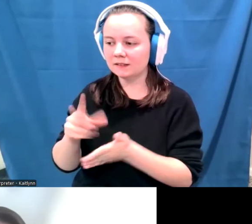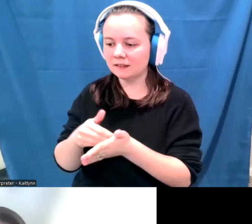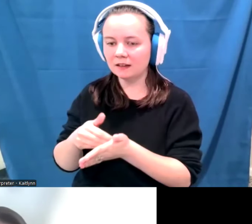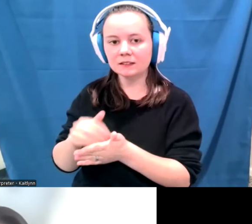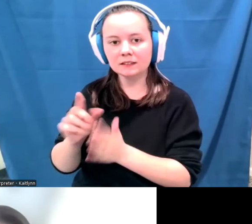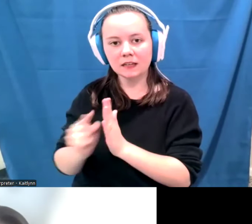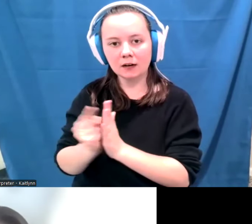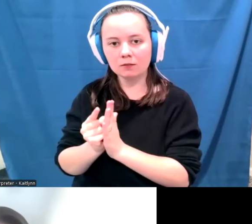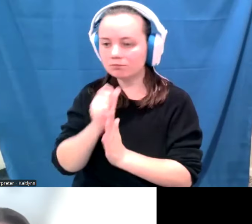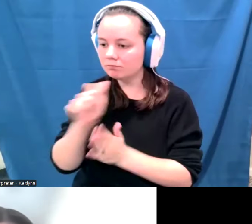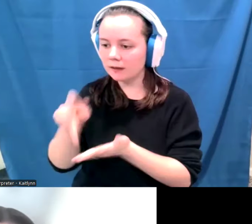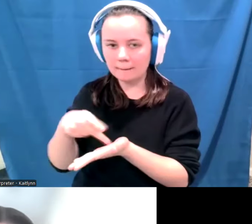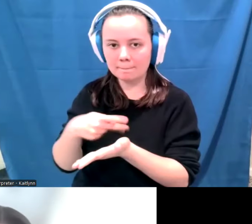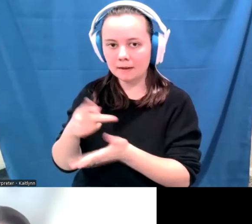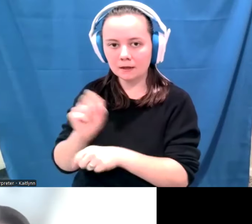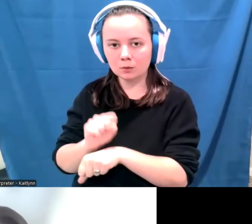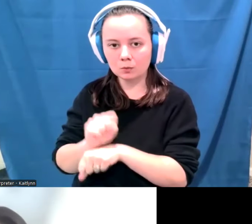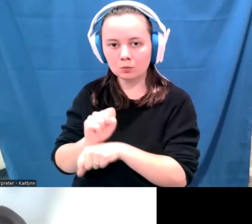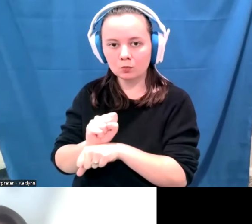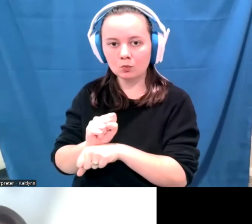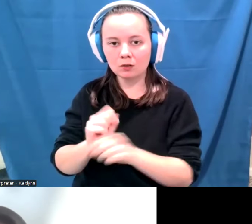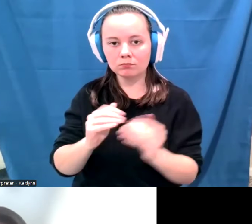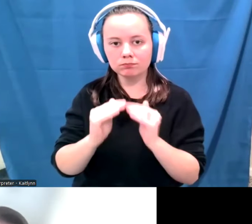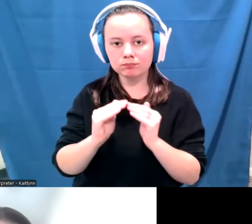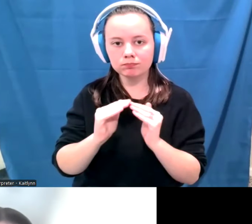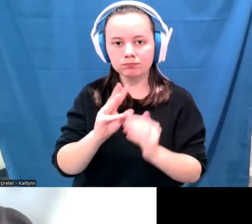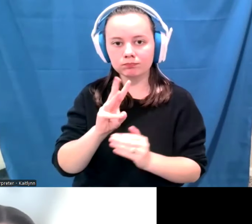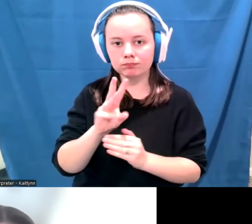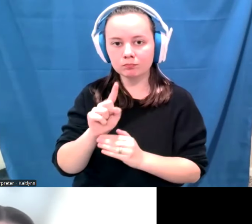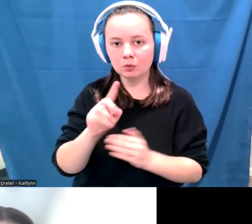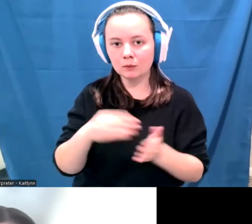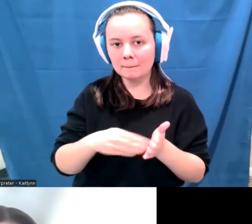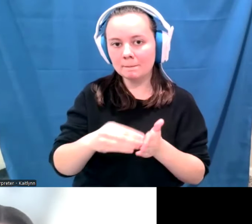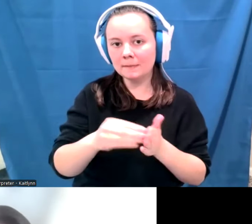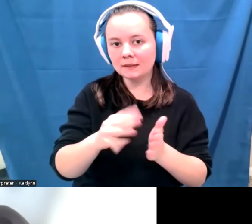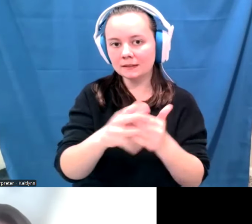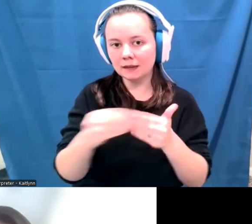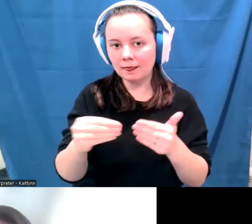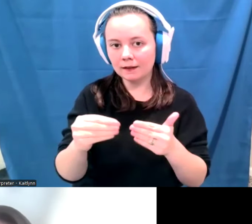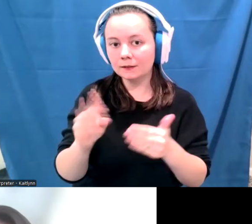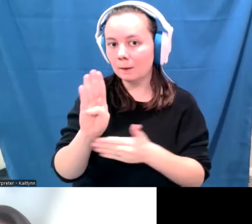billion. And this was in 2021. And that's billion with a